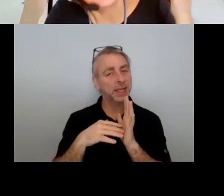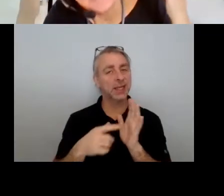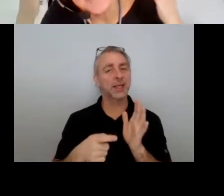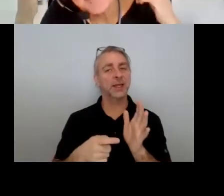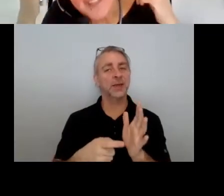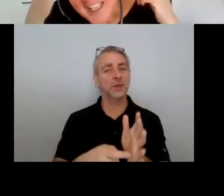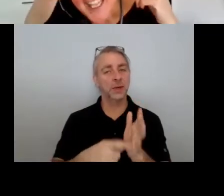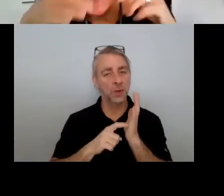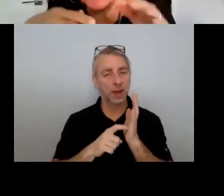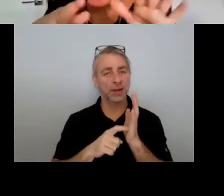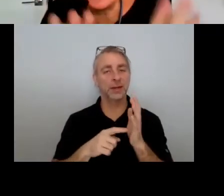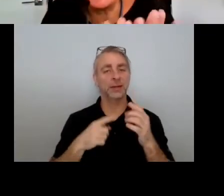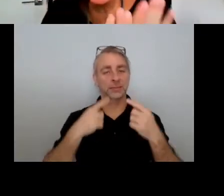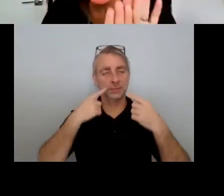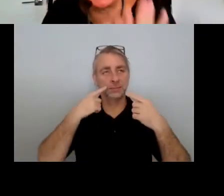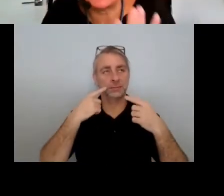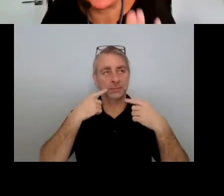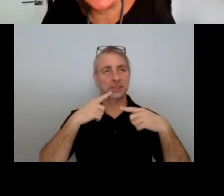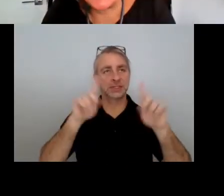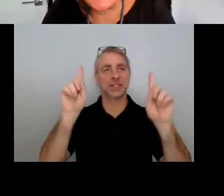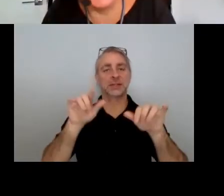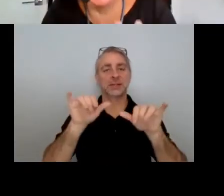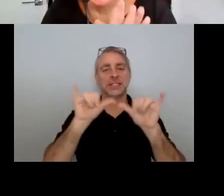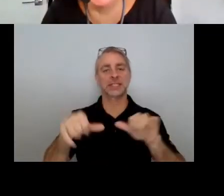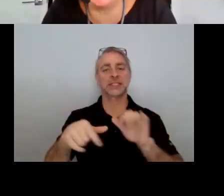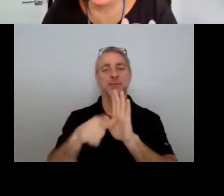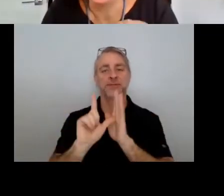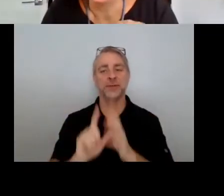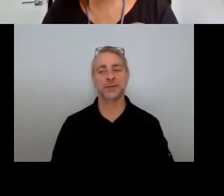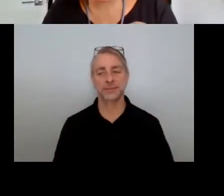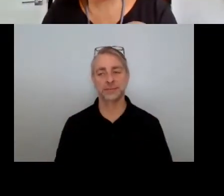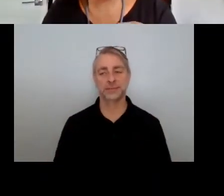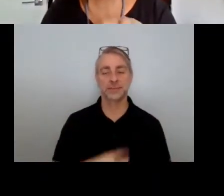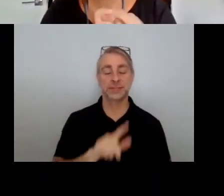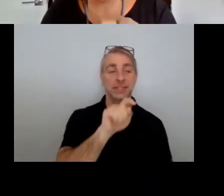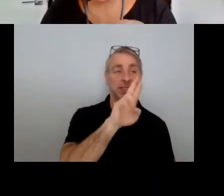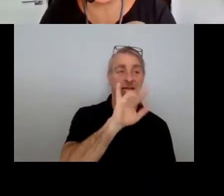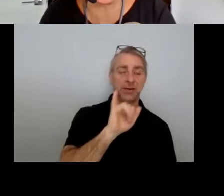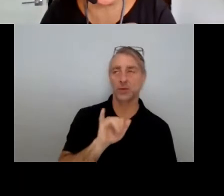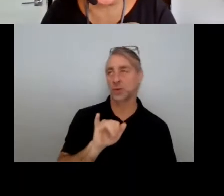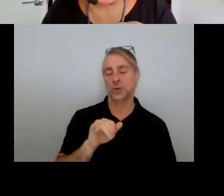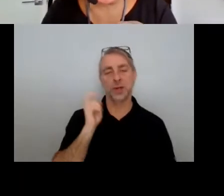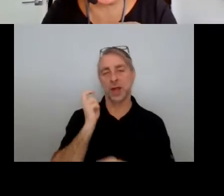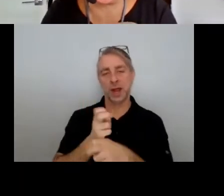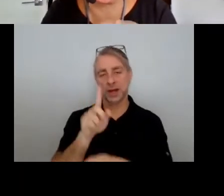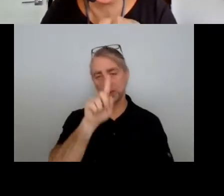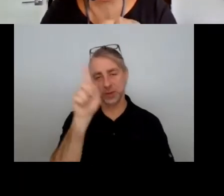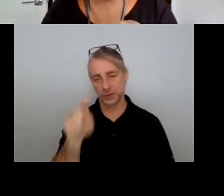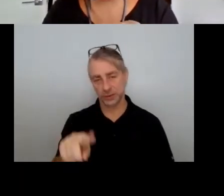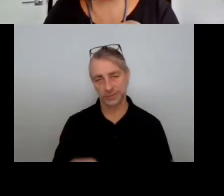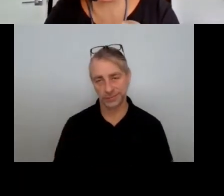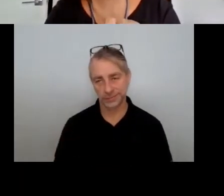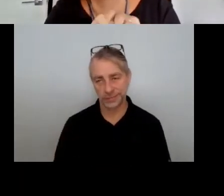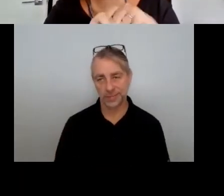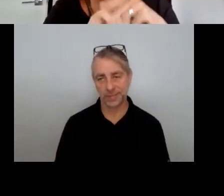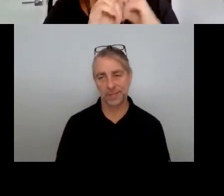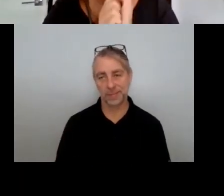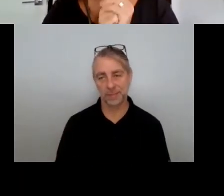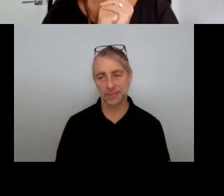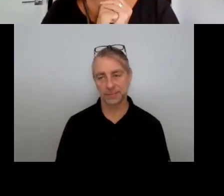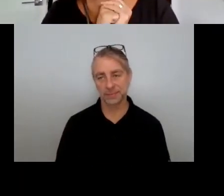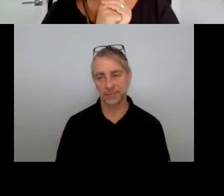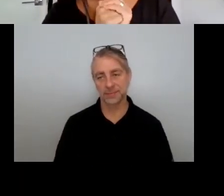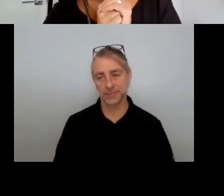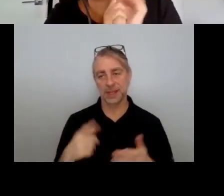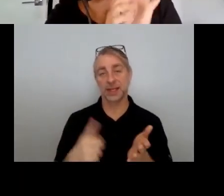review? So always a tough question. Yeah. So facetiously, we always, sometimes we facetiously